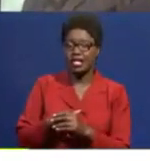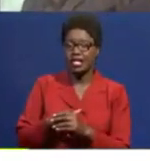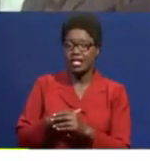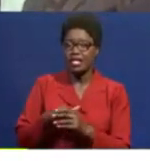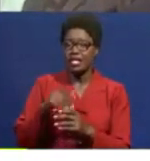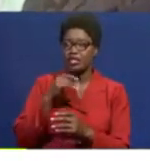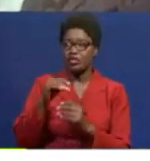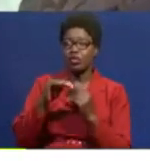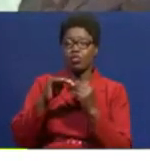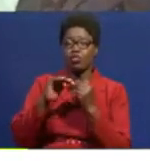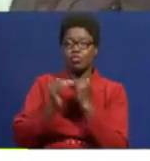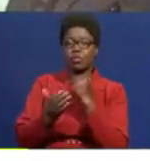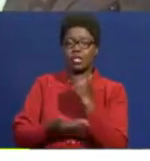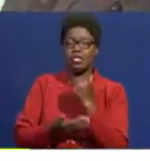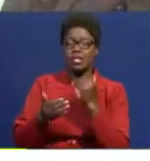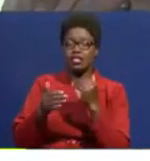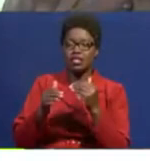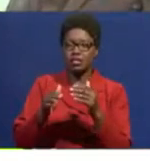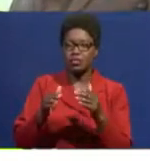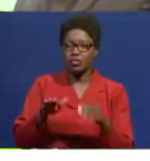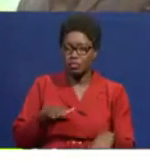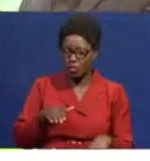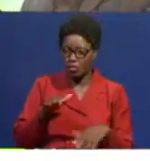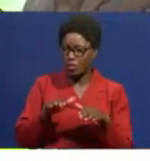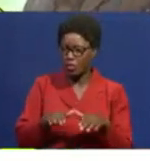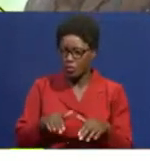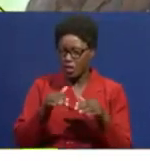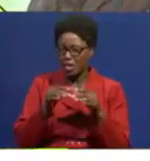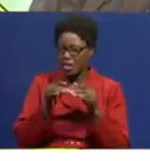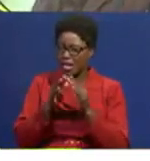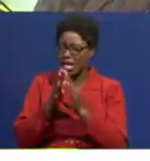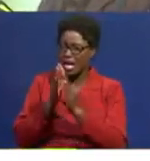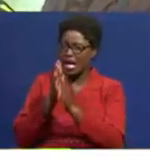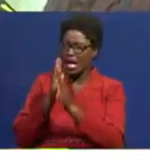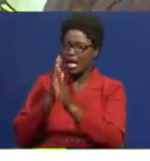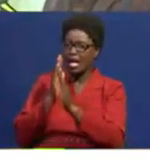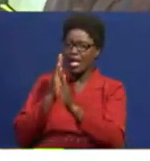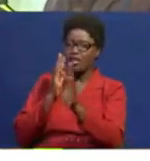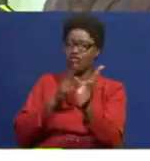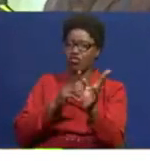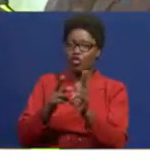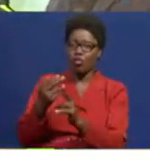we pregnant women, they don't need to wait for in the queue for a normal